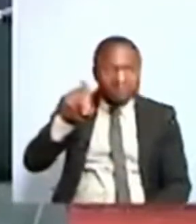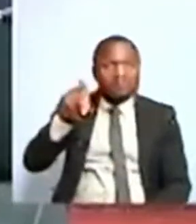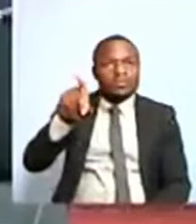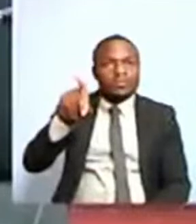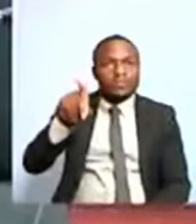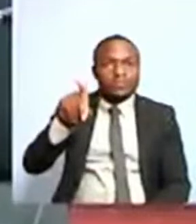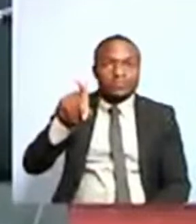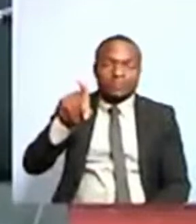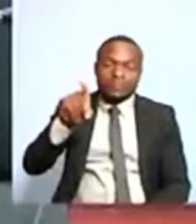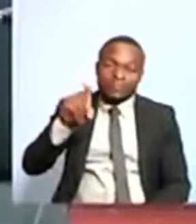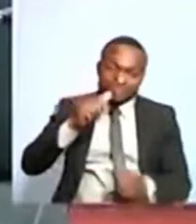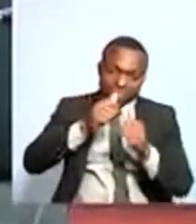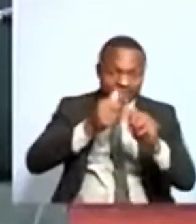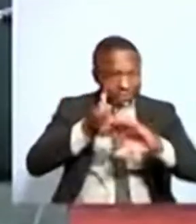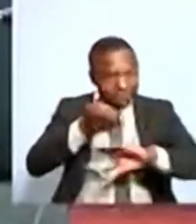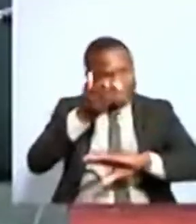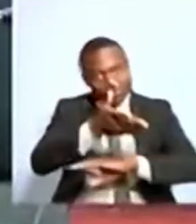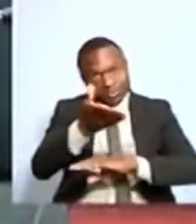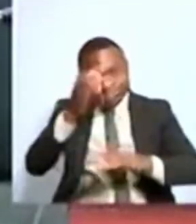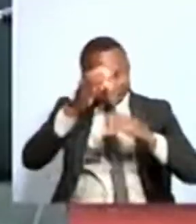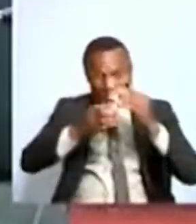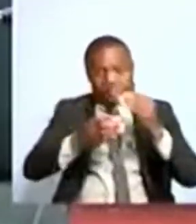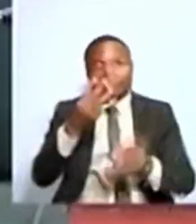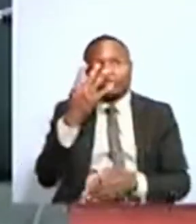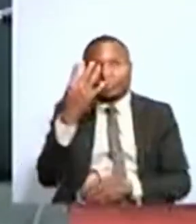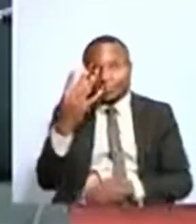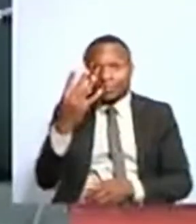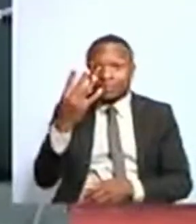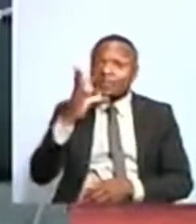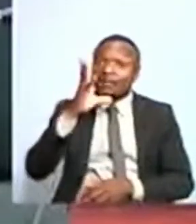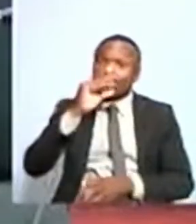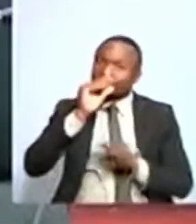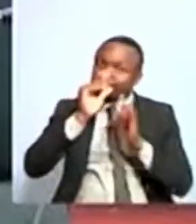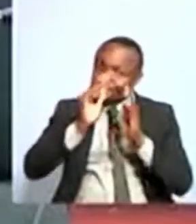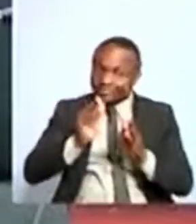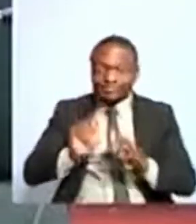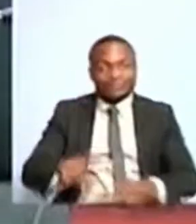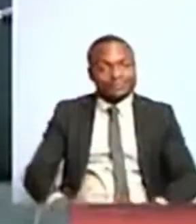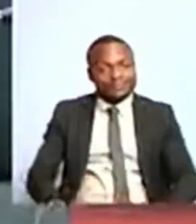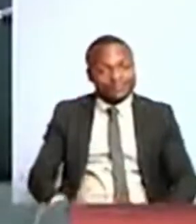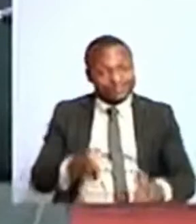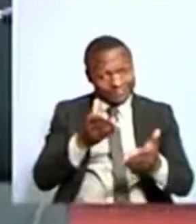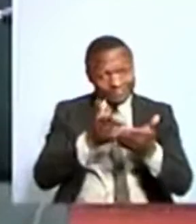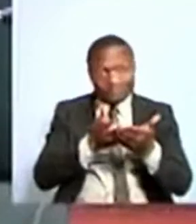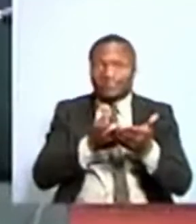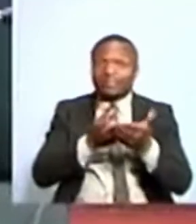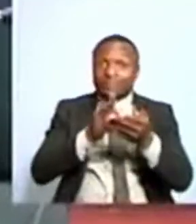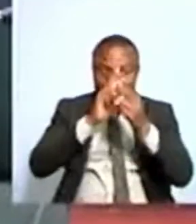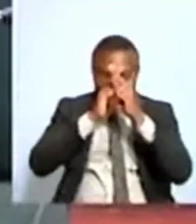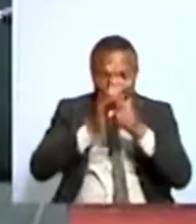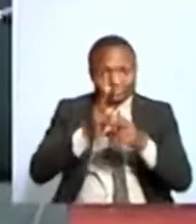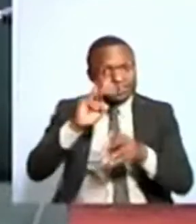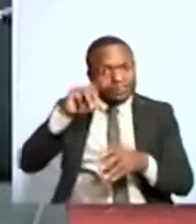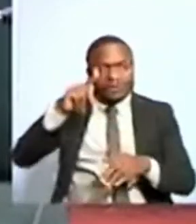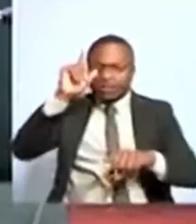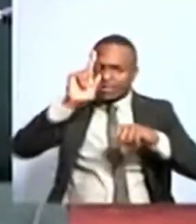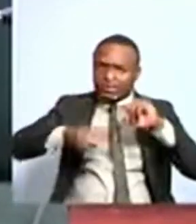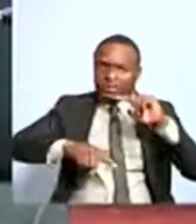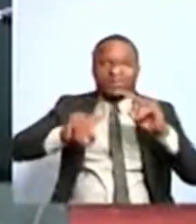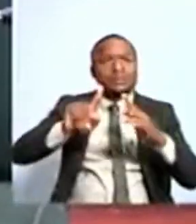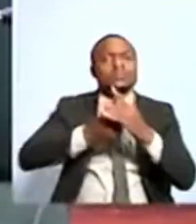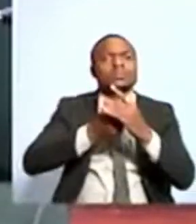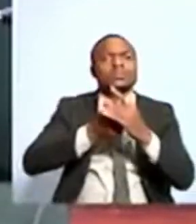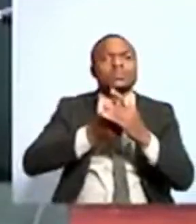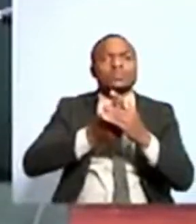subsequent follow-up to that in clause 4. Mr. Speaker, this honorable member cannot start to make